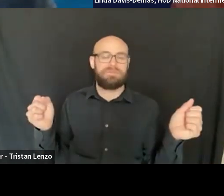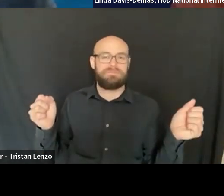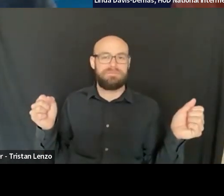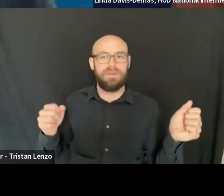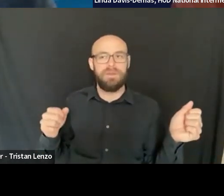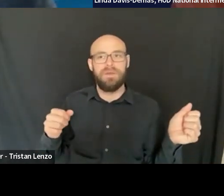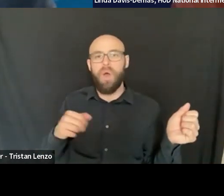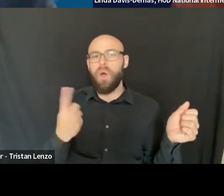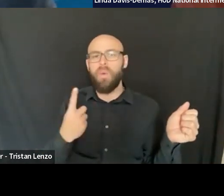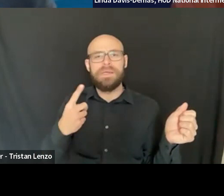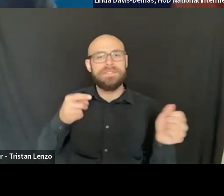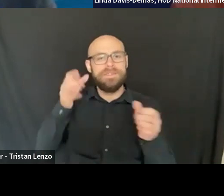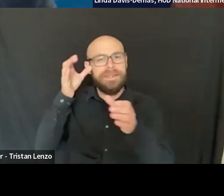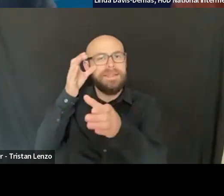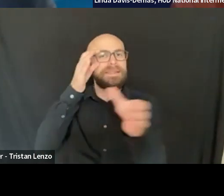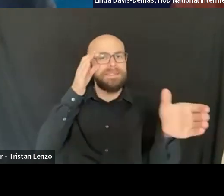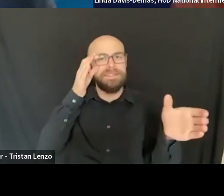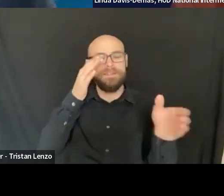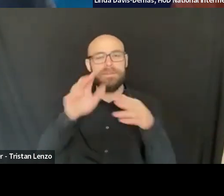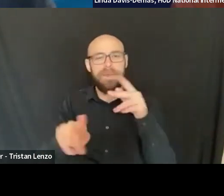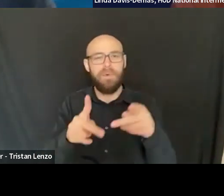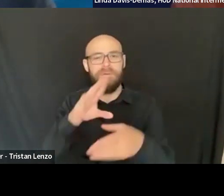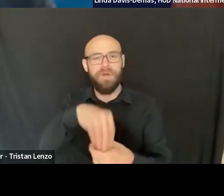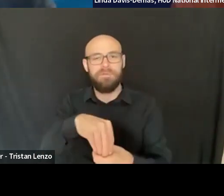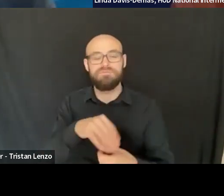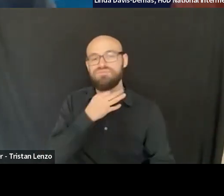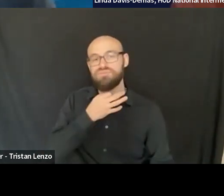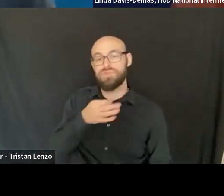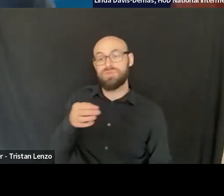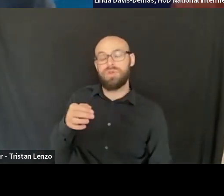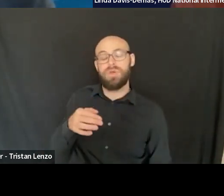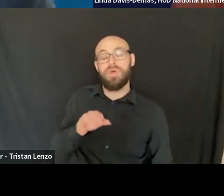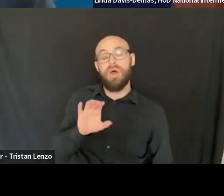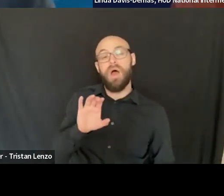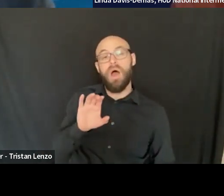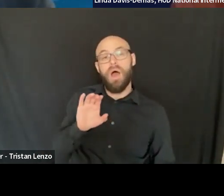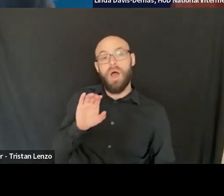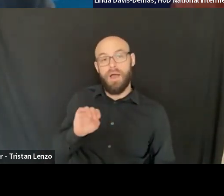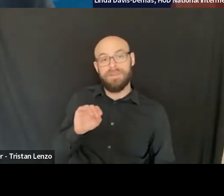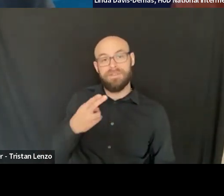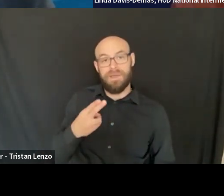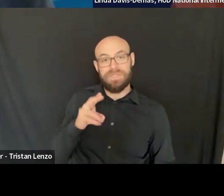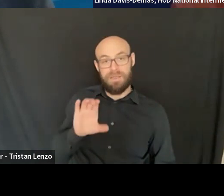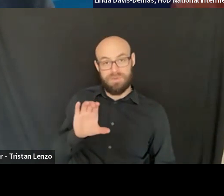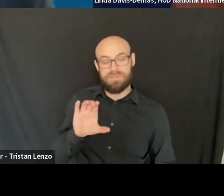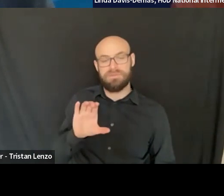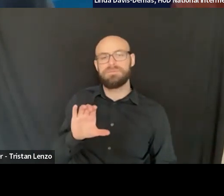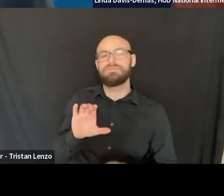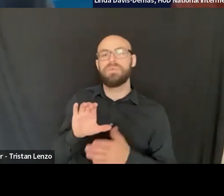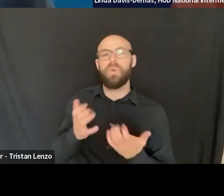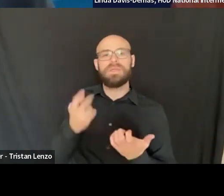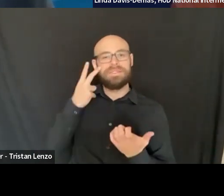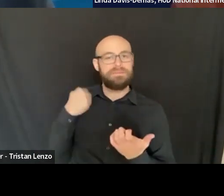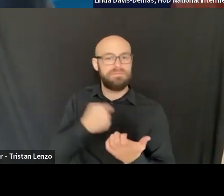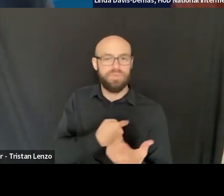would ask you, what would you like to see the Office of Housing Counseling do for your constituency? How